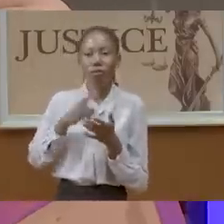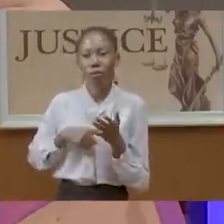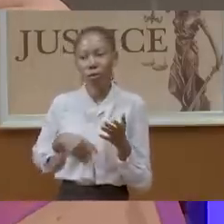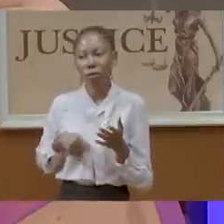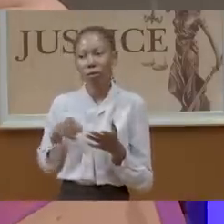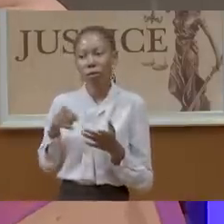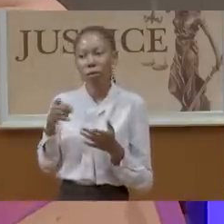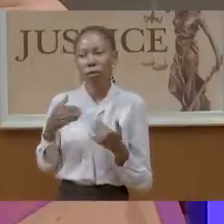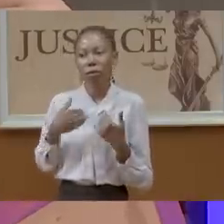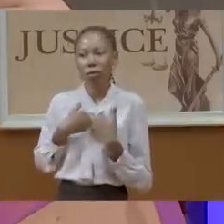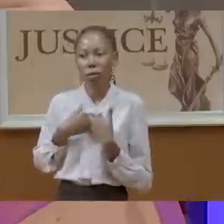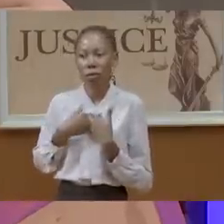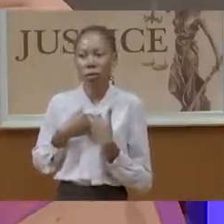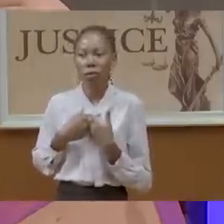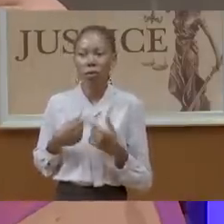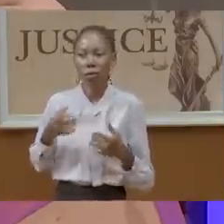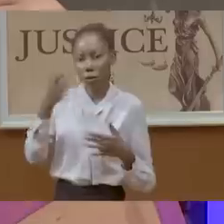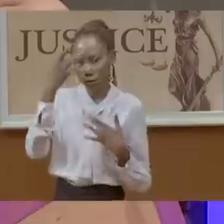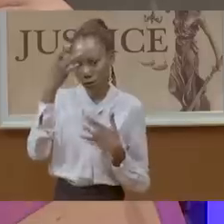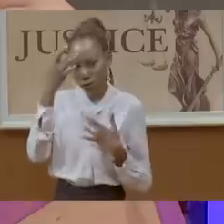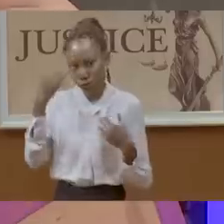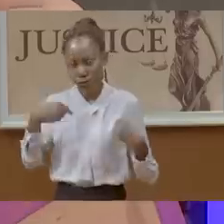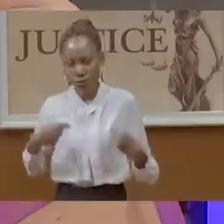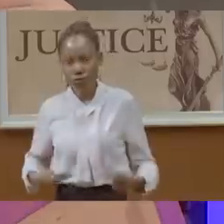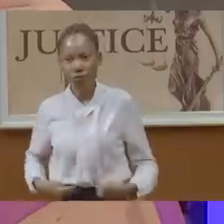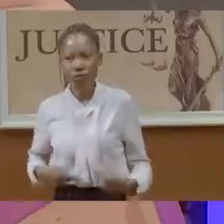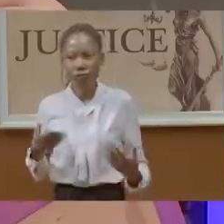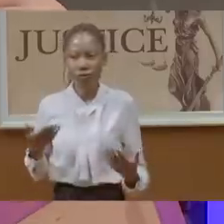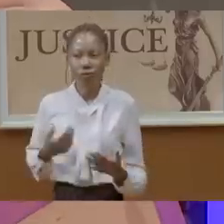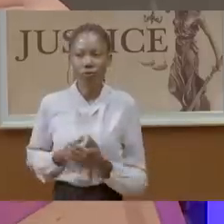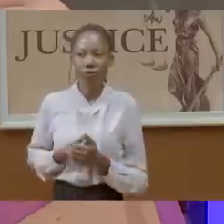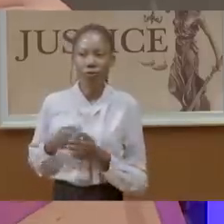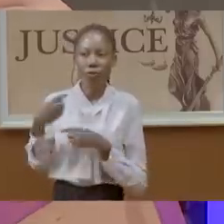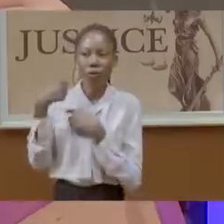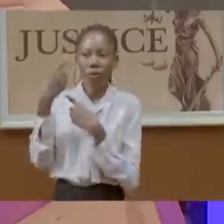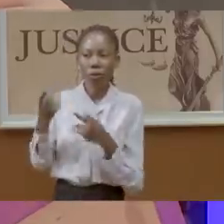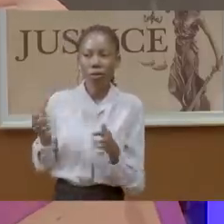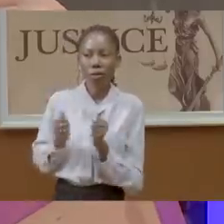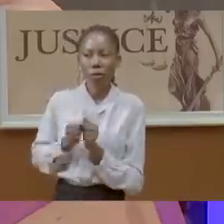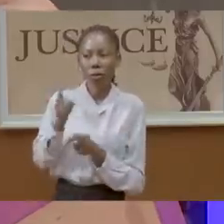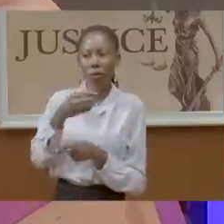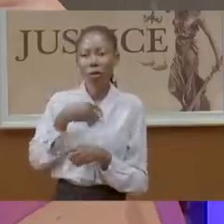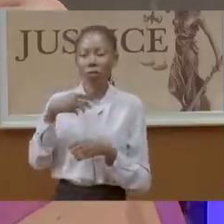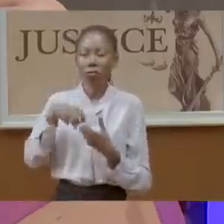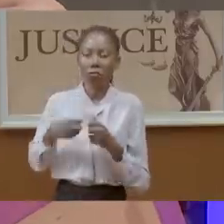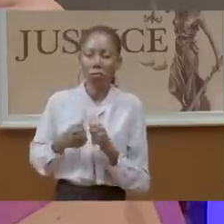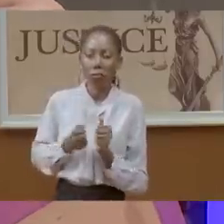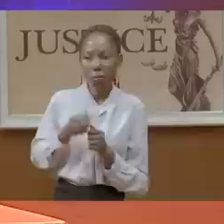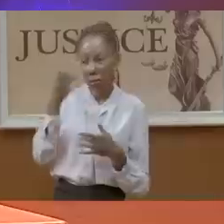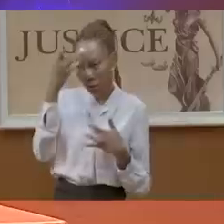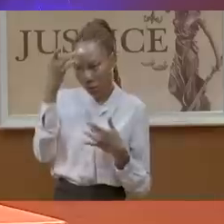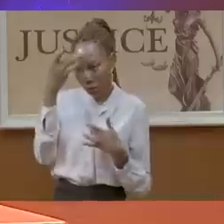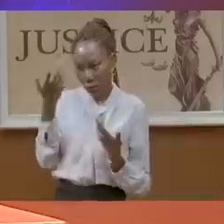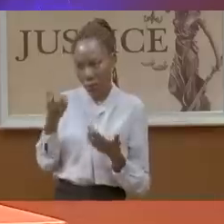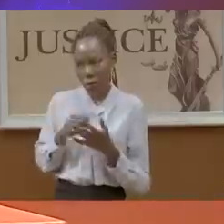this this health issue, because since he left, I've been battling with the health issue, and it was even